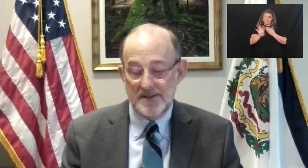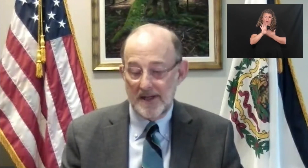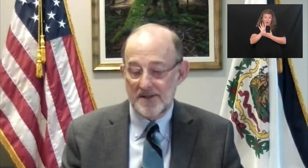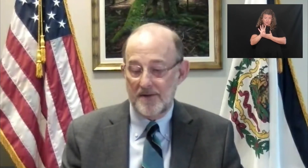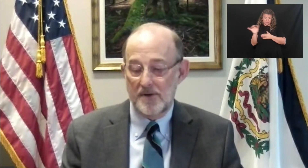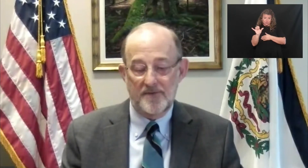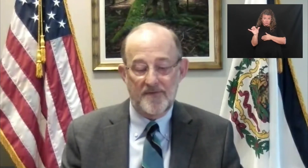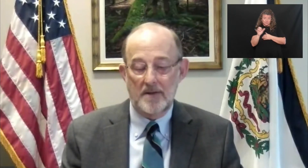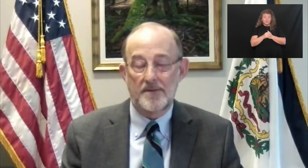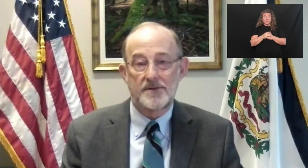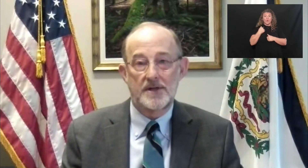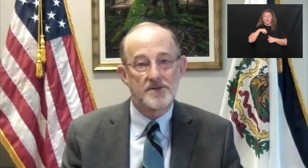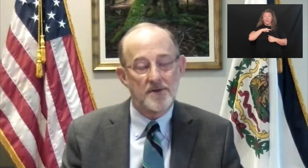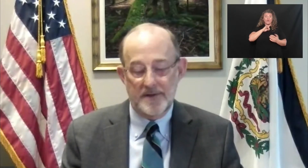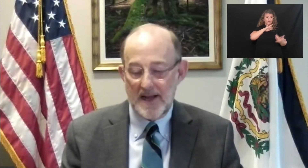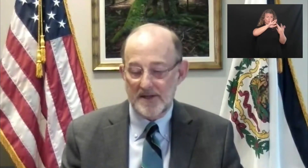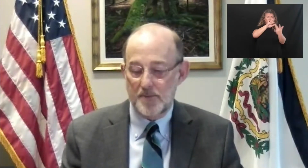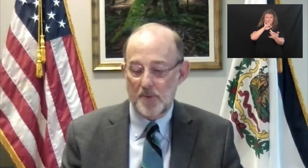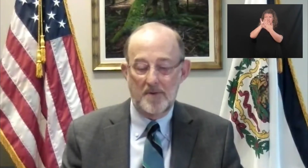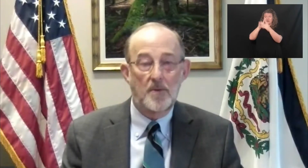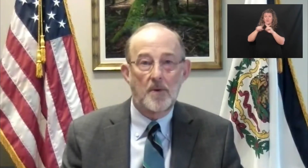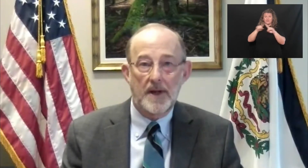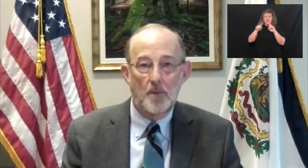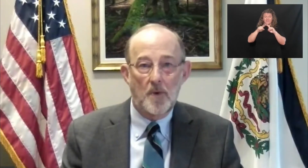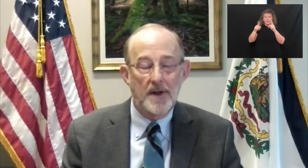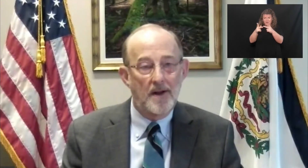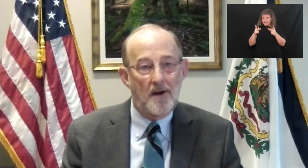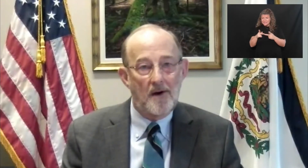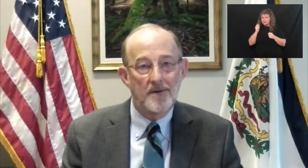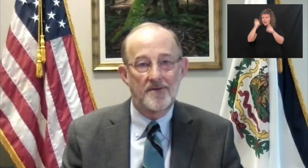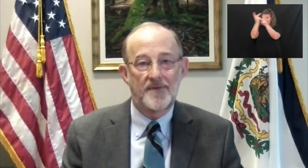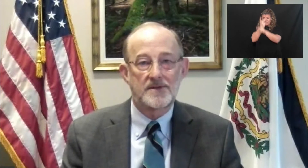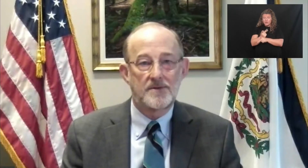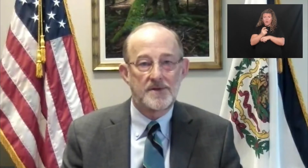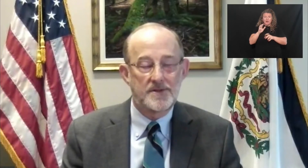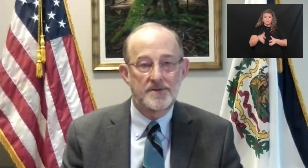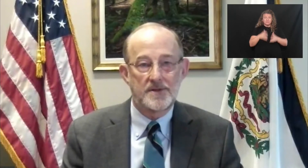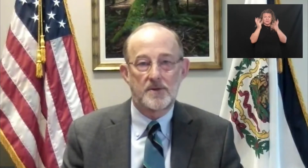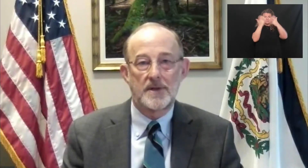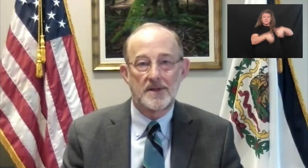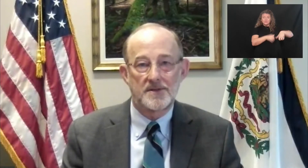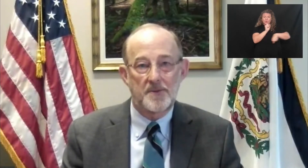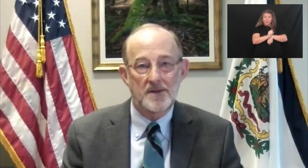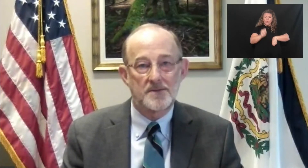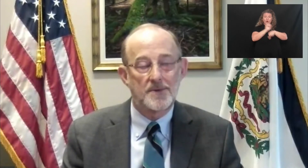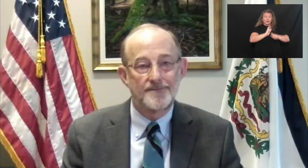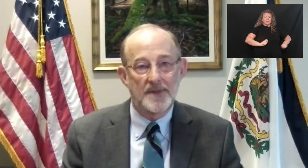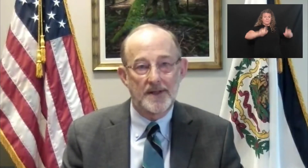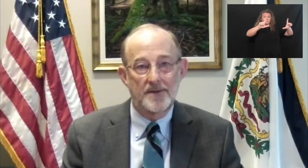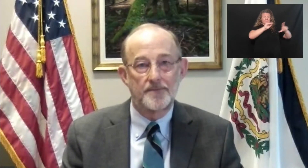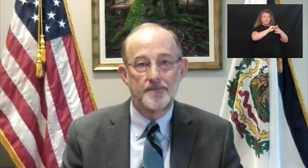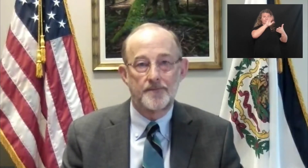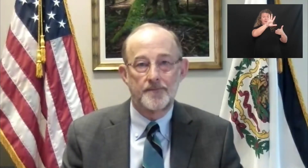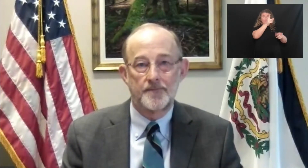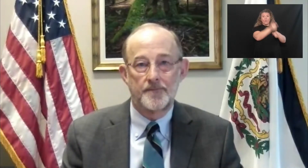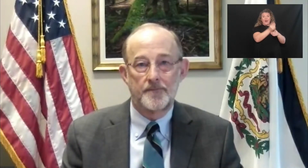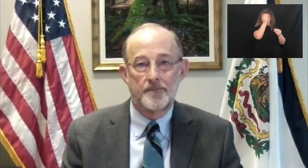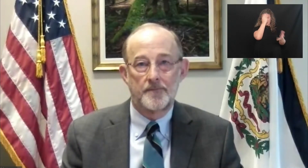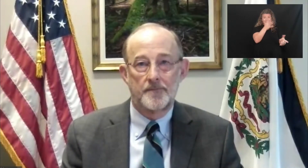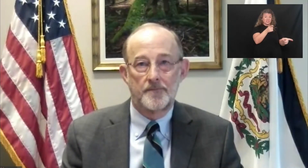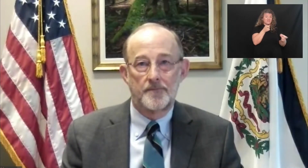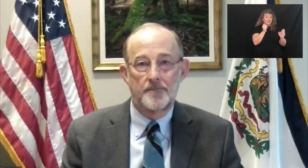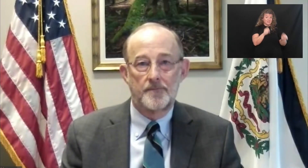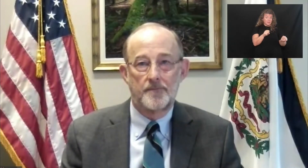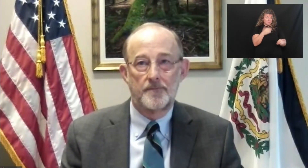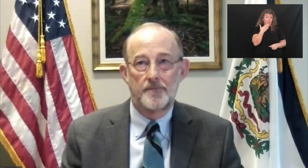We apologize to those who followed the changes on the dashboard, and we're working hard to fix those issues as quickly as possible. Thank you.